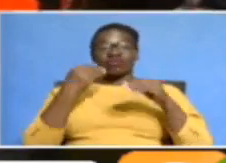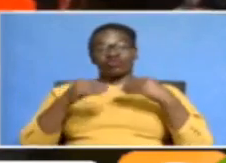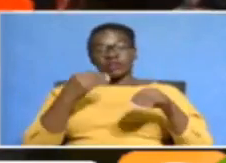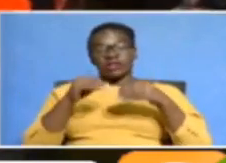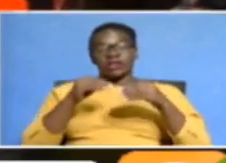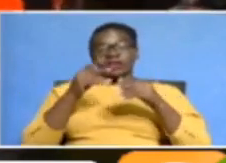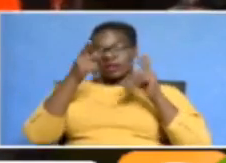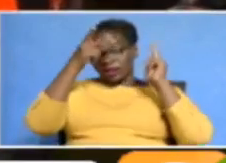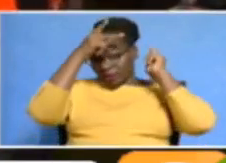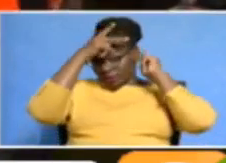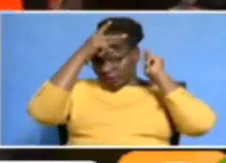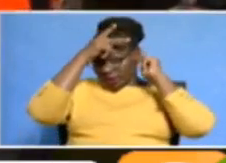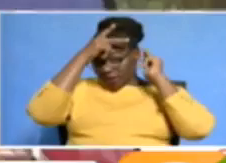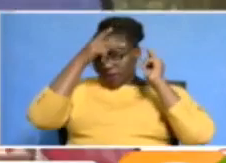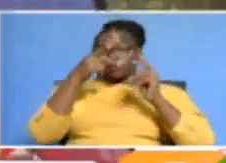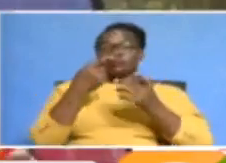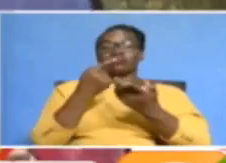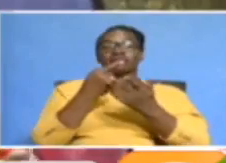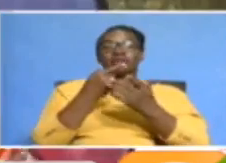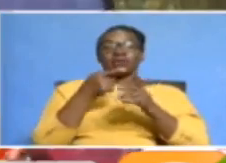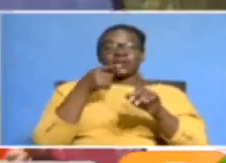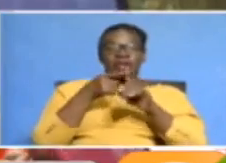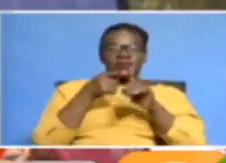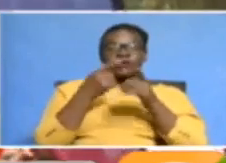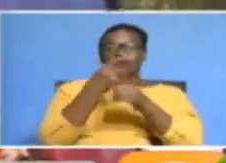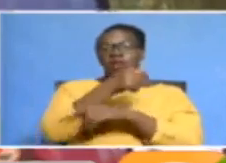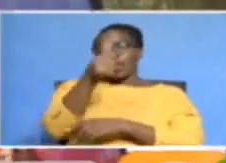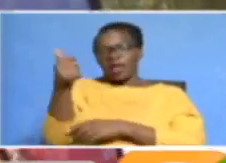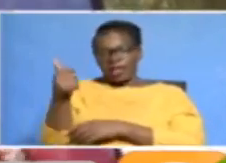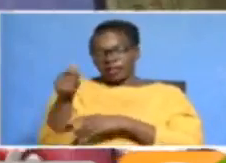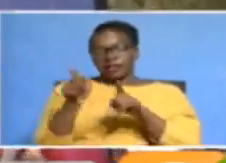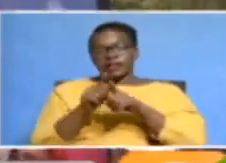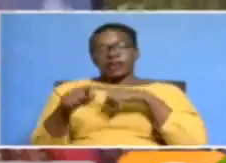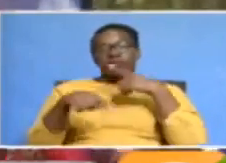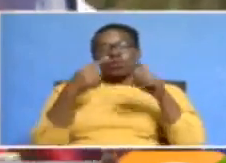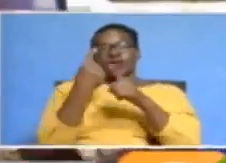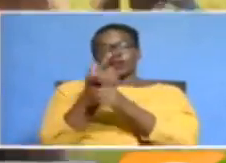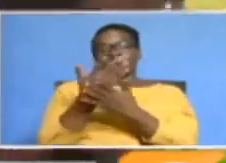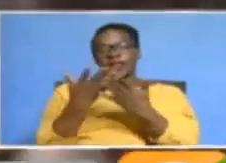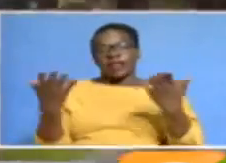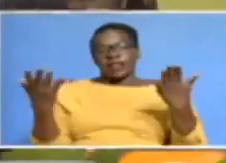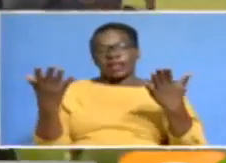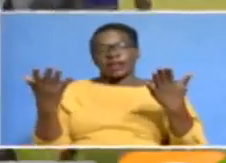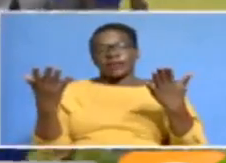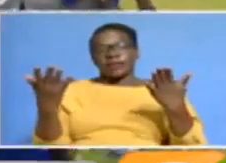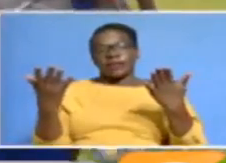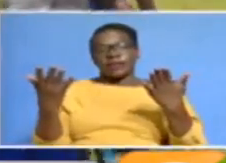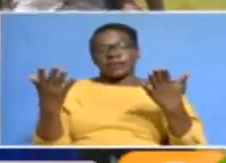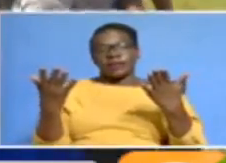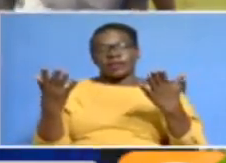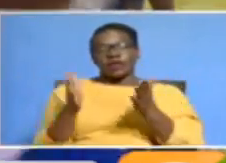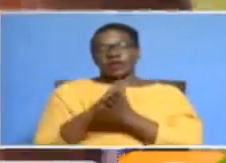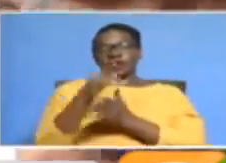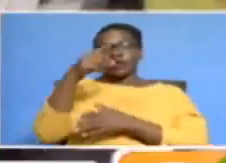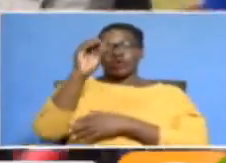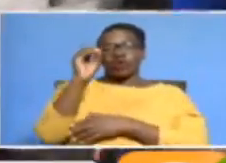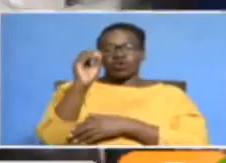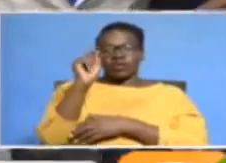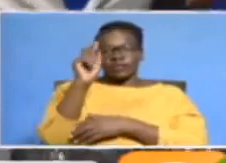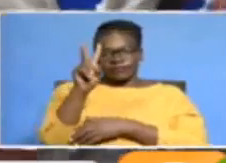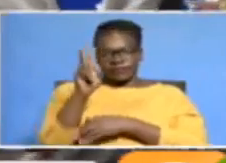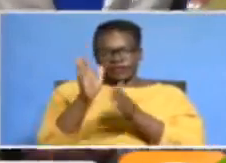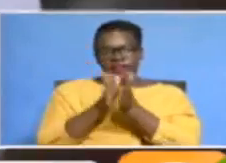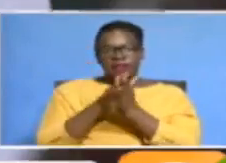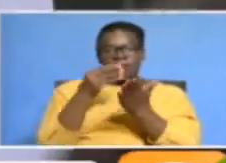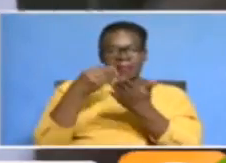Kakamega, Taita Taveta, among others. They also won some merchandise and goodies from Bidco Africa and Go TV and received pocket money